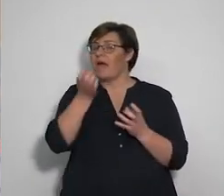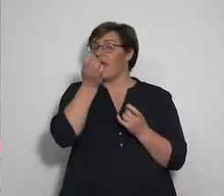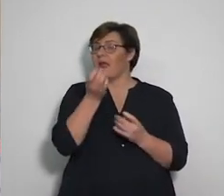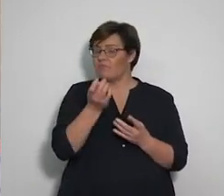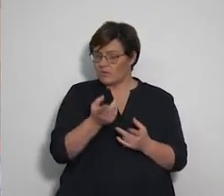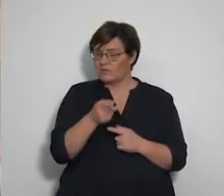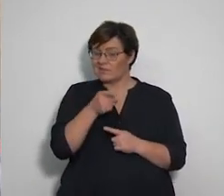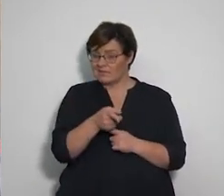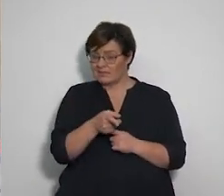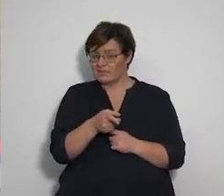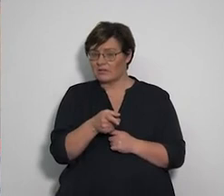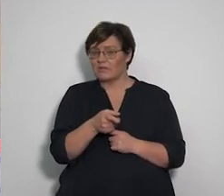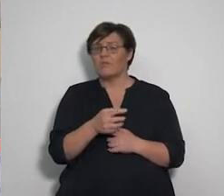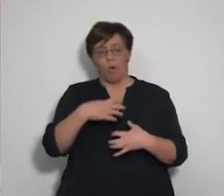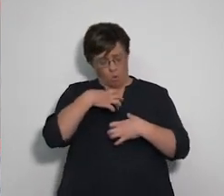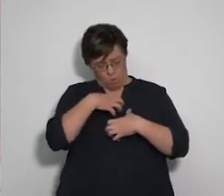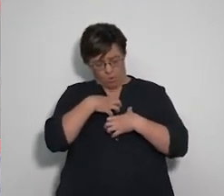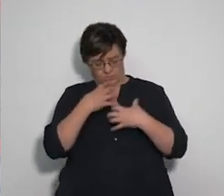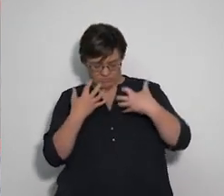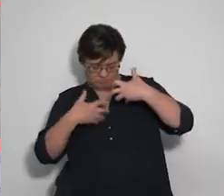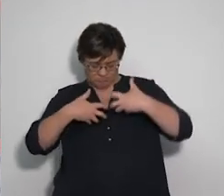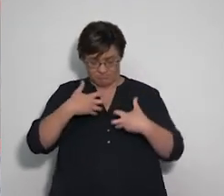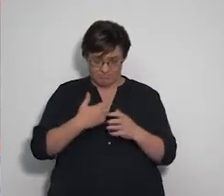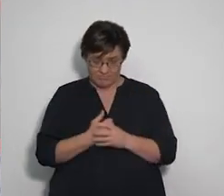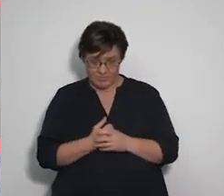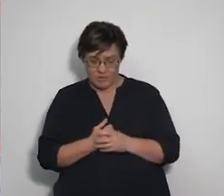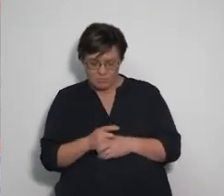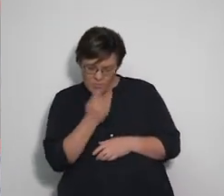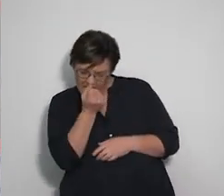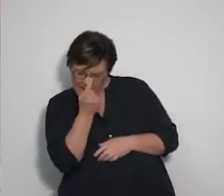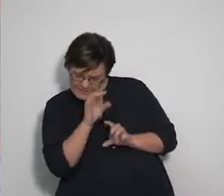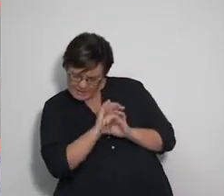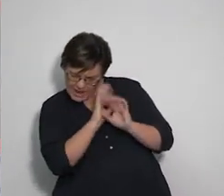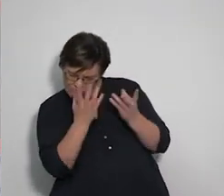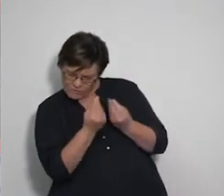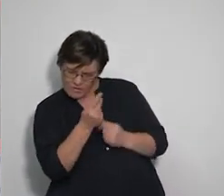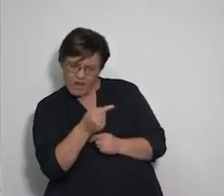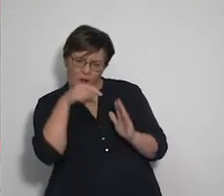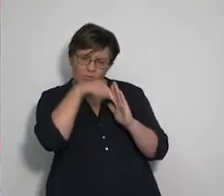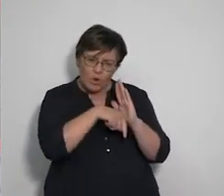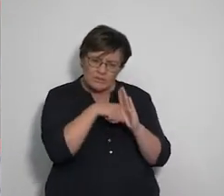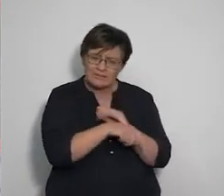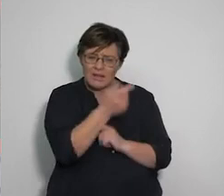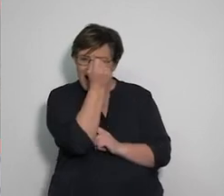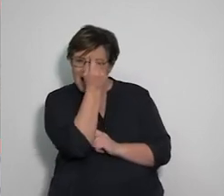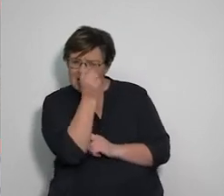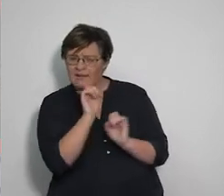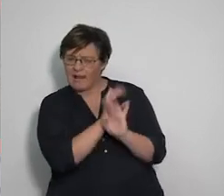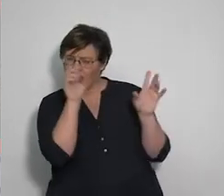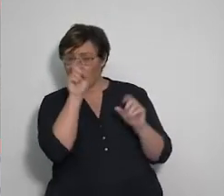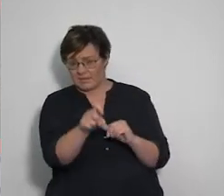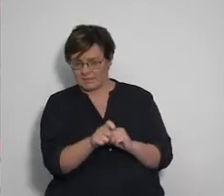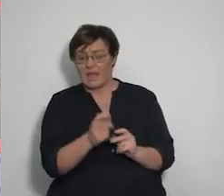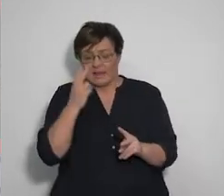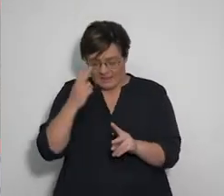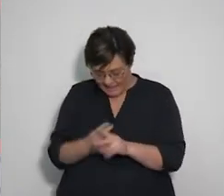the information and the data your own. Make sure that you understand the context of this